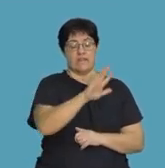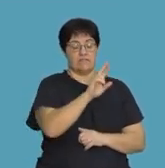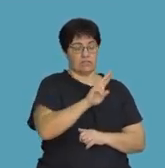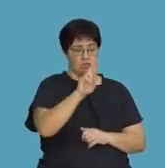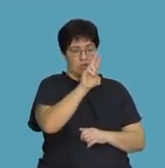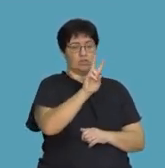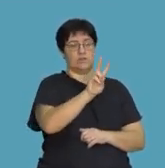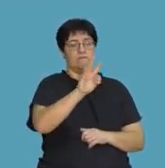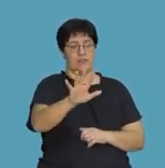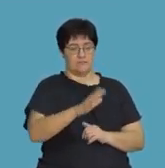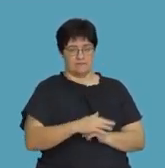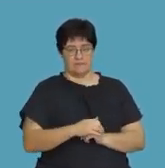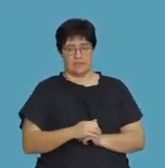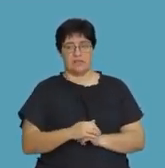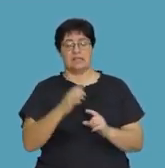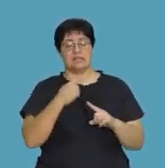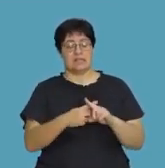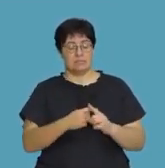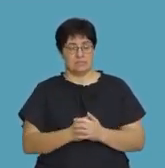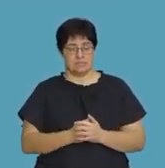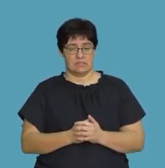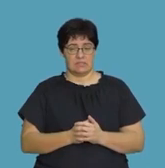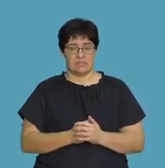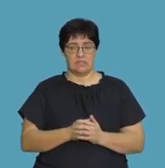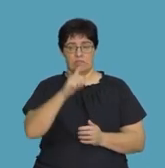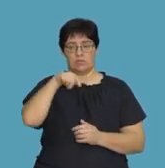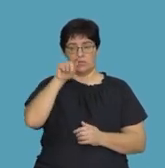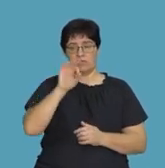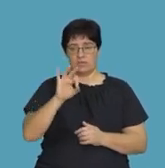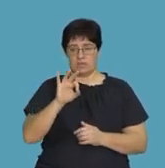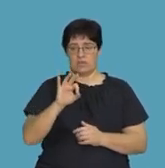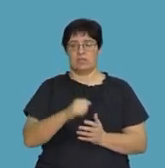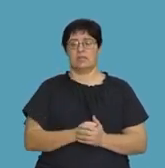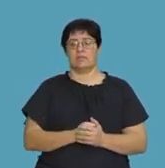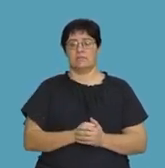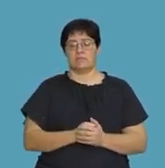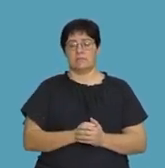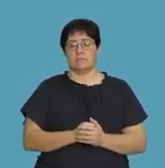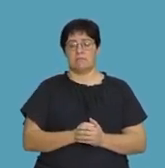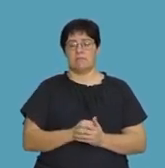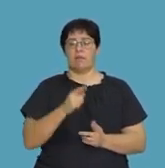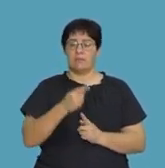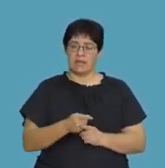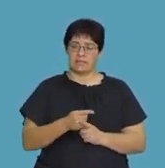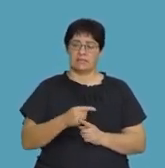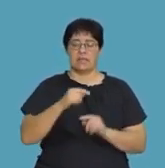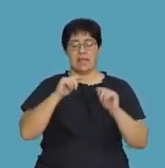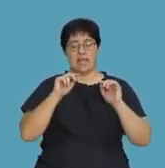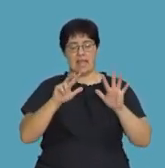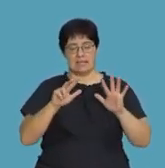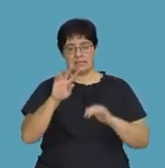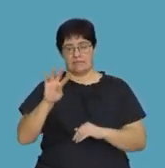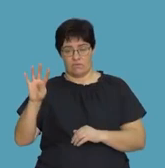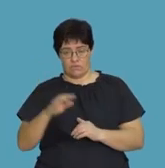And 5 squared we know is 25, multiply by square root of 3 squared will be 3, and